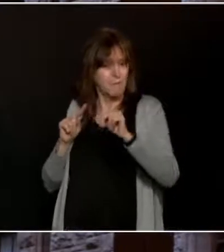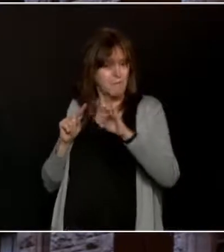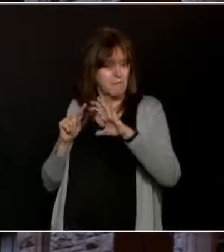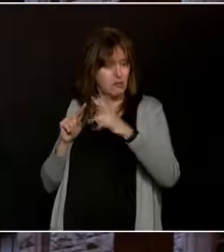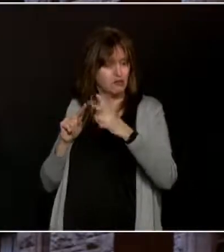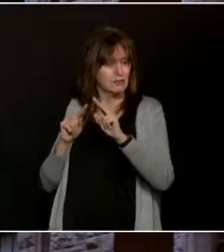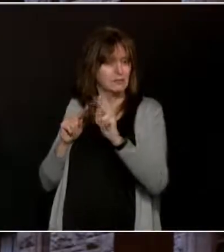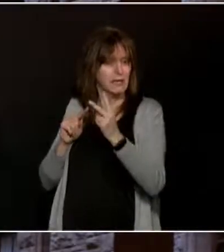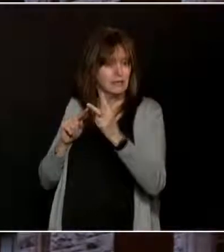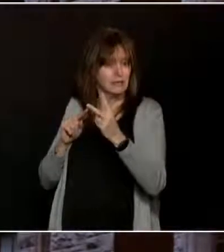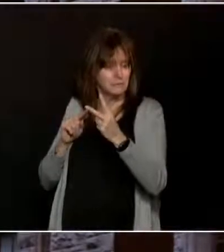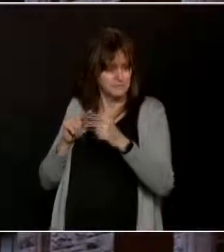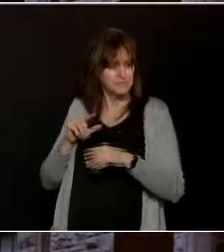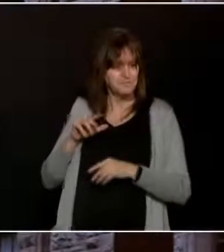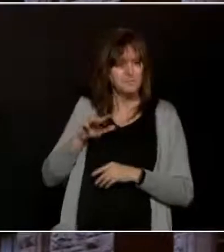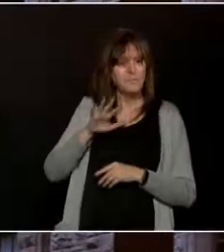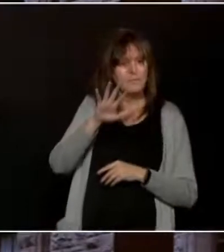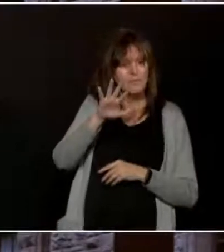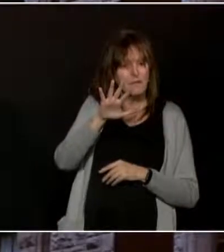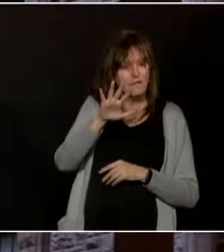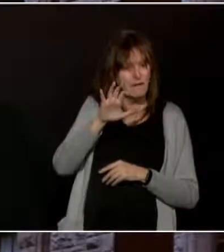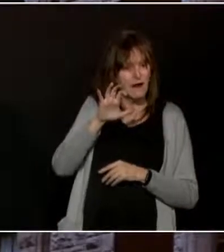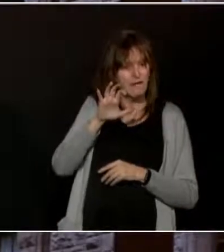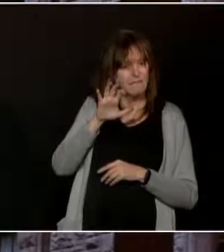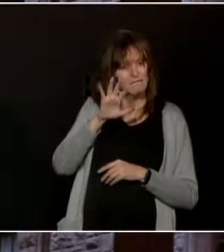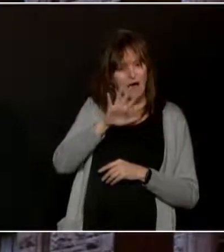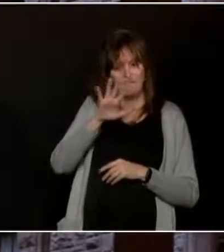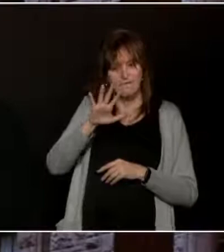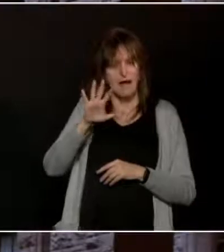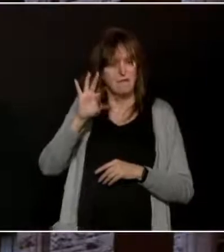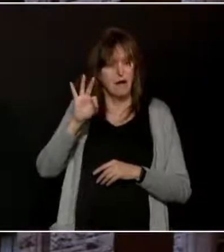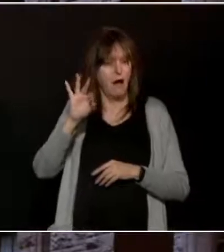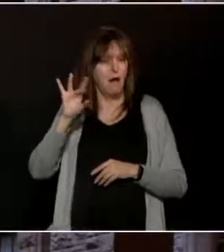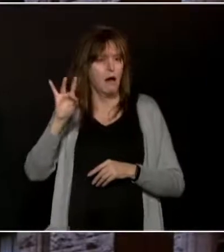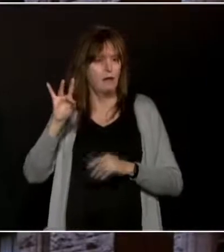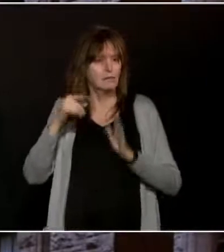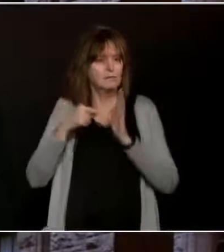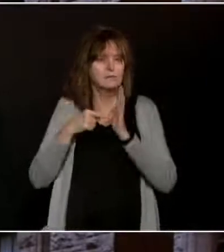5,598 samples were screened for the mutation.